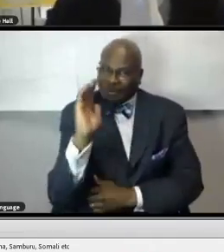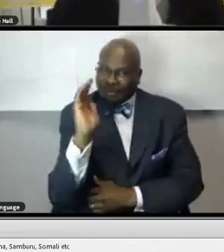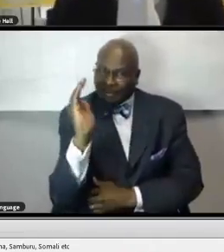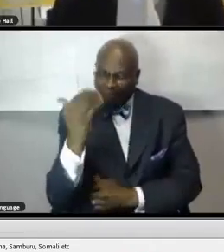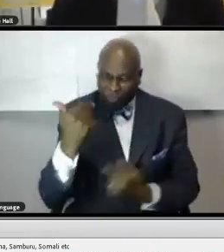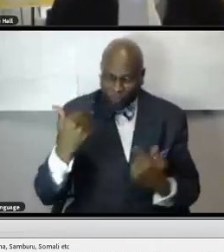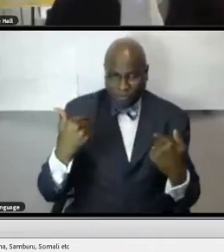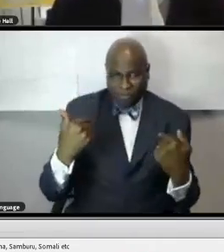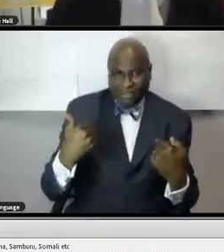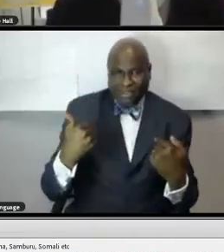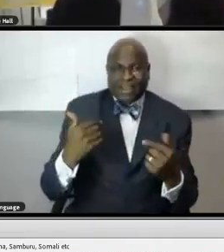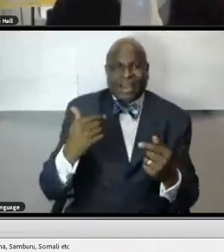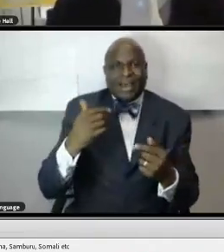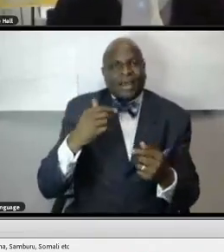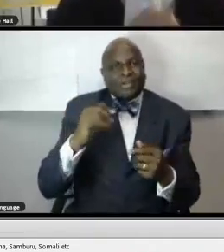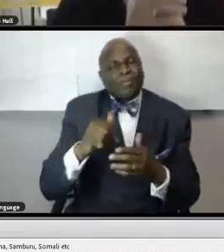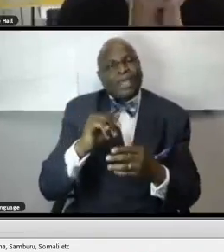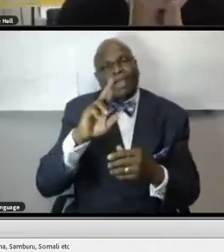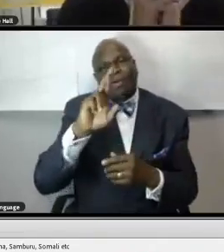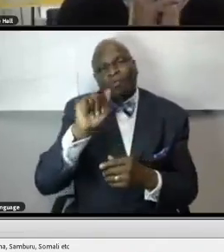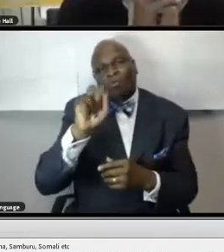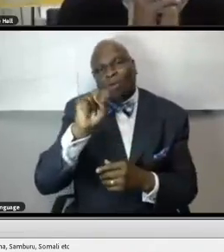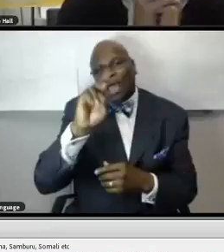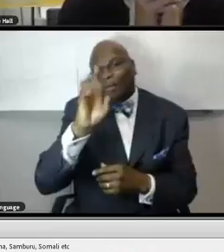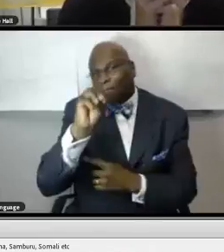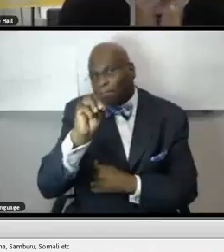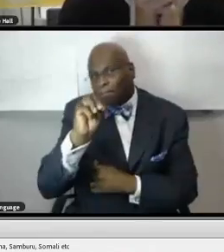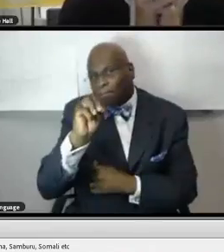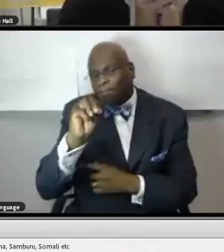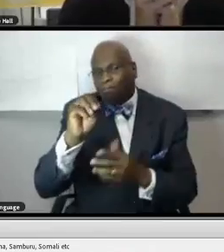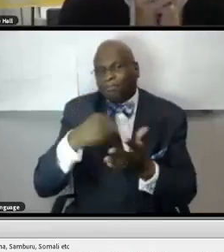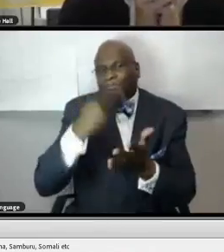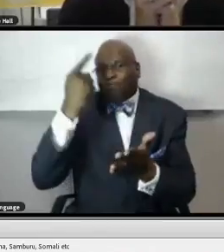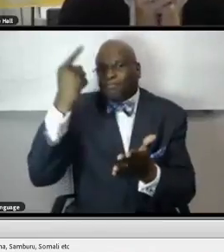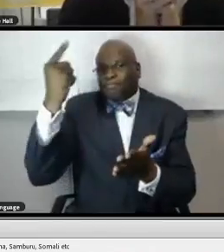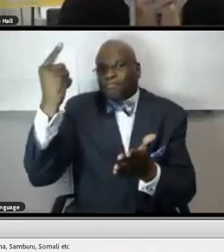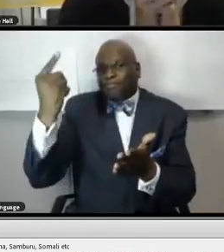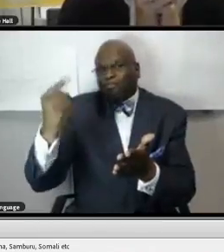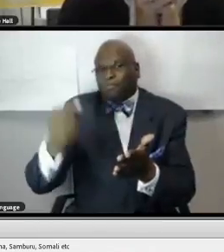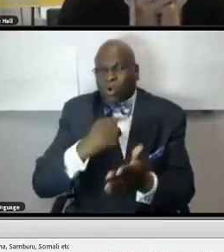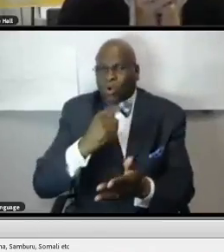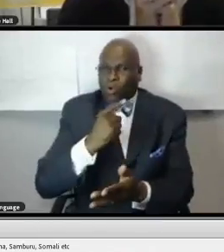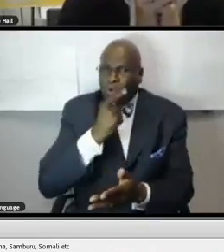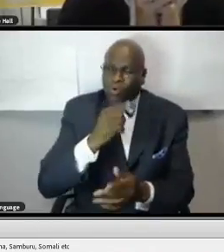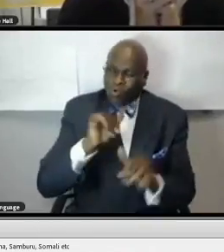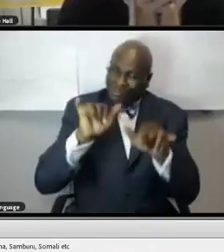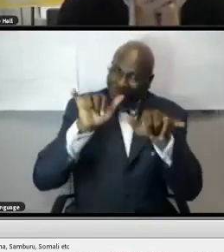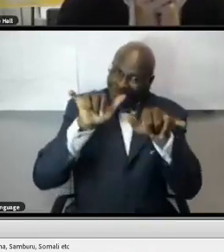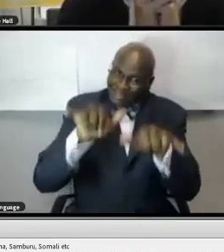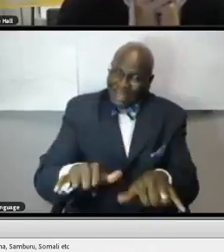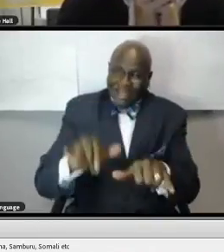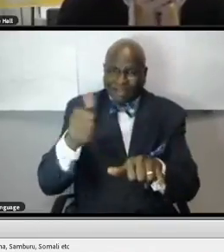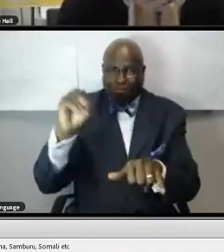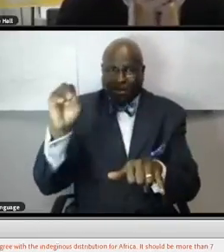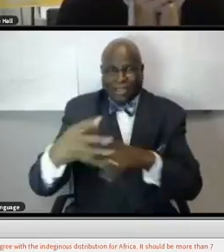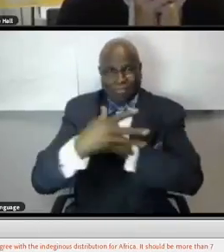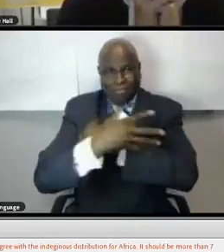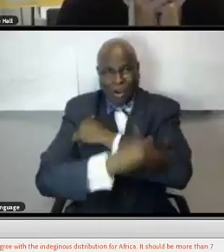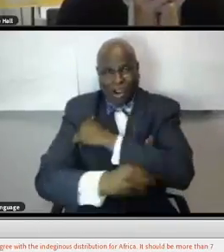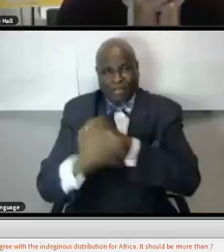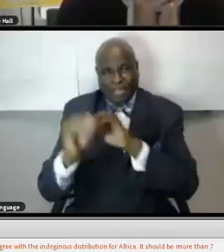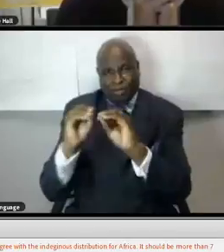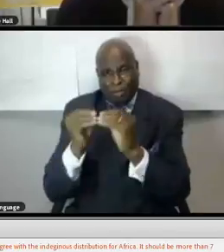me to be random who remains in that 10%.